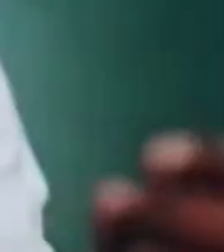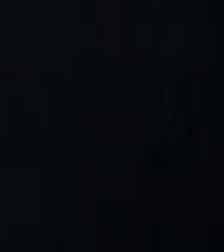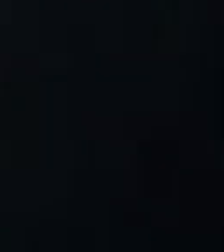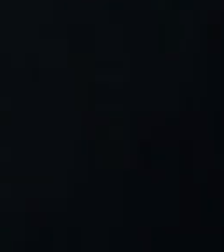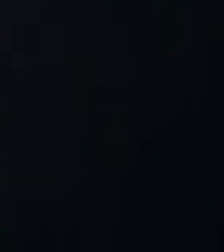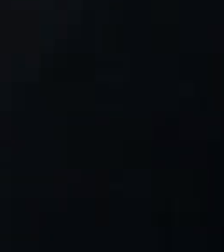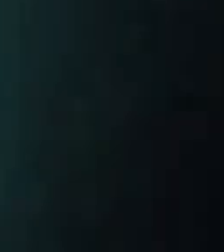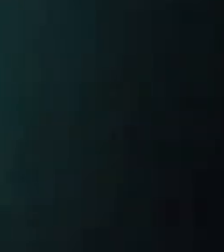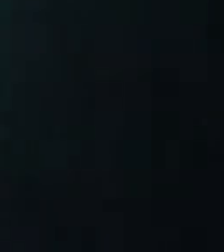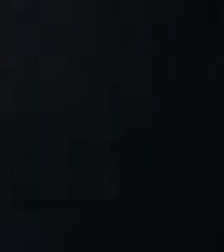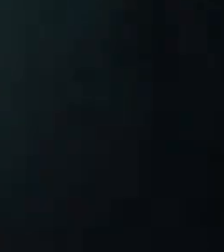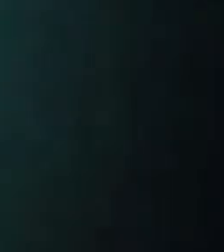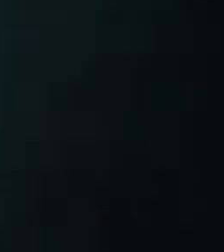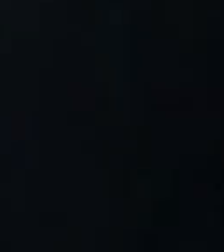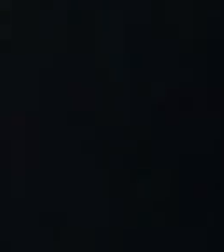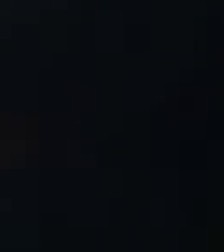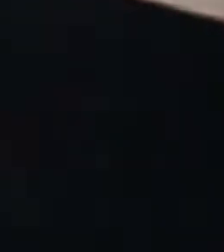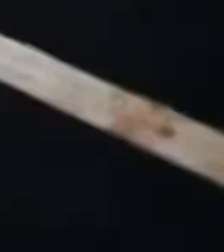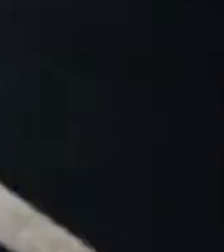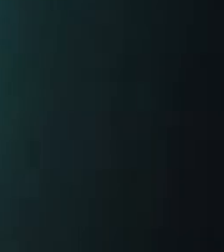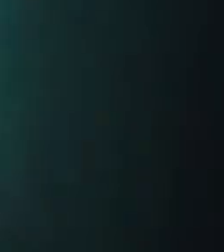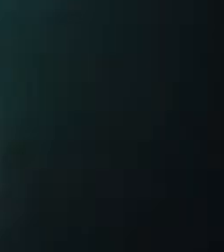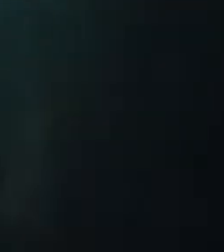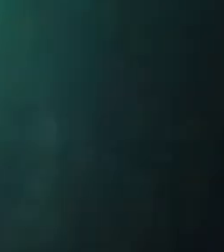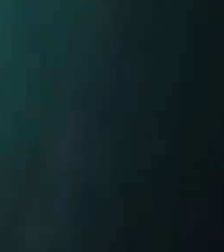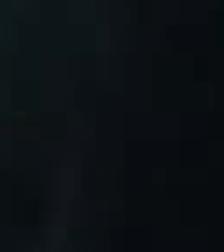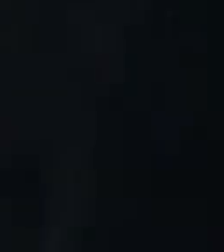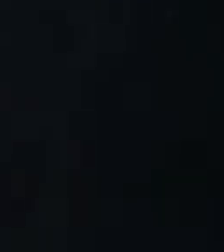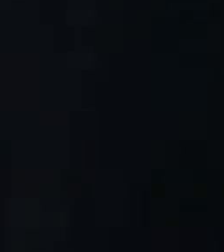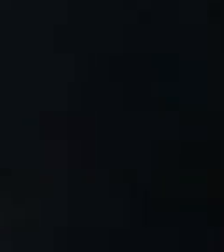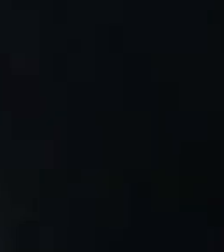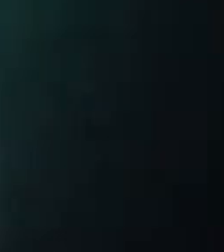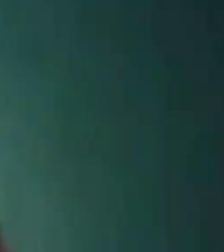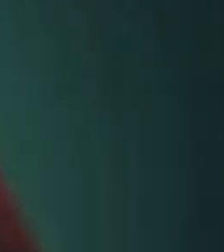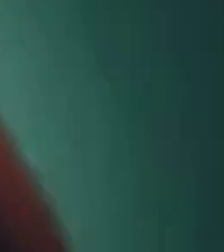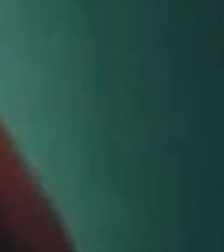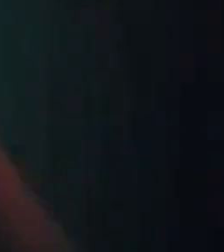food, got me watching that before. I had a lot in my